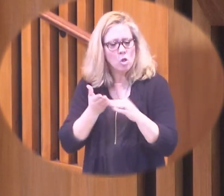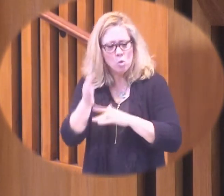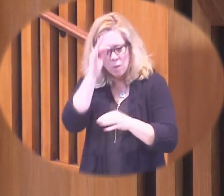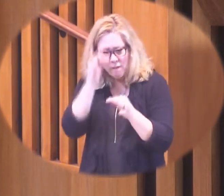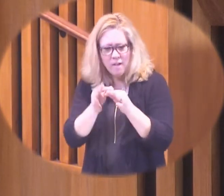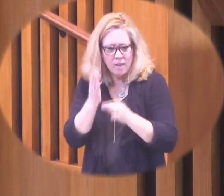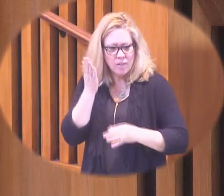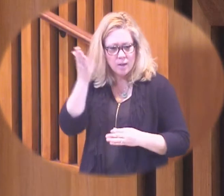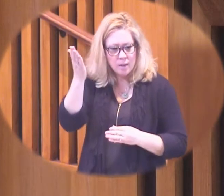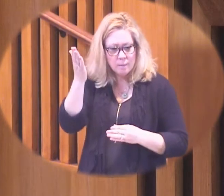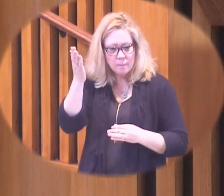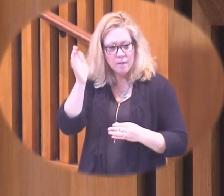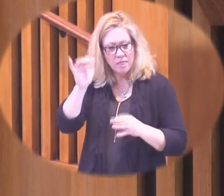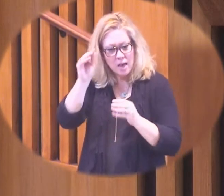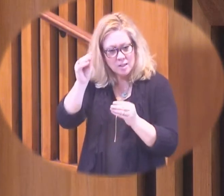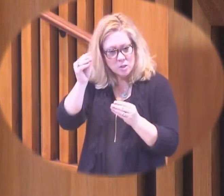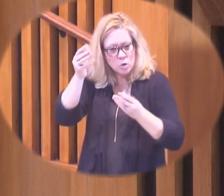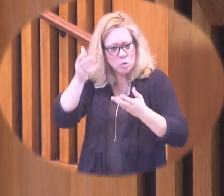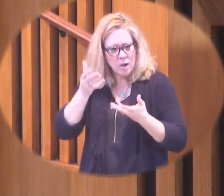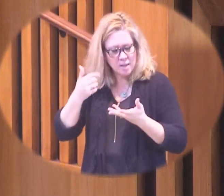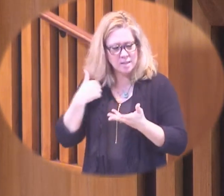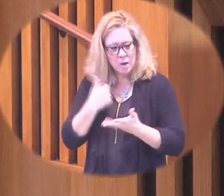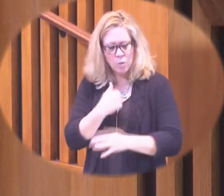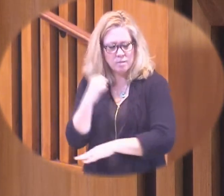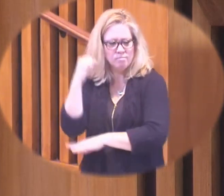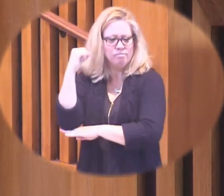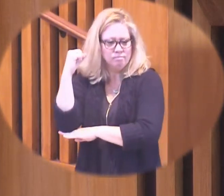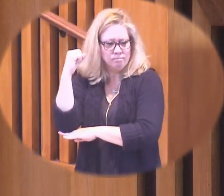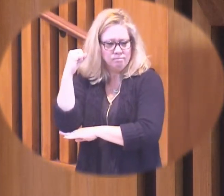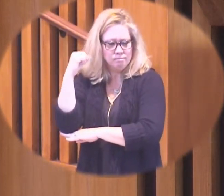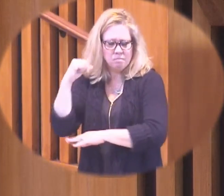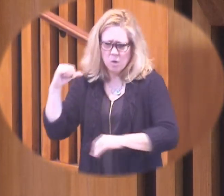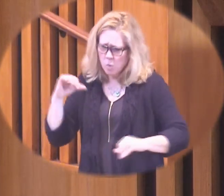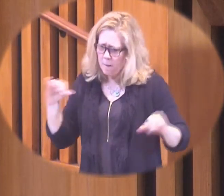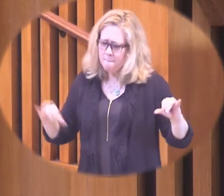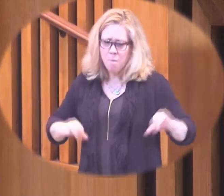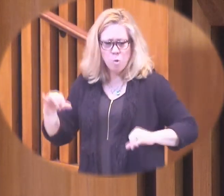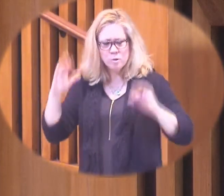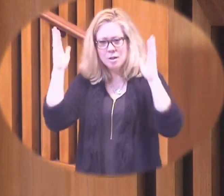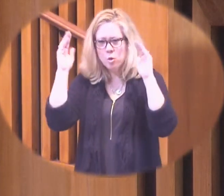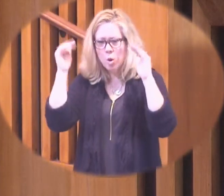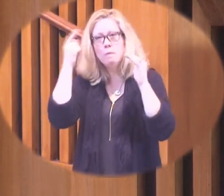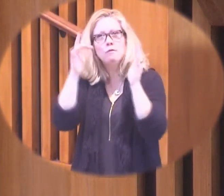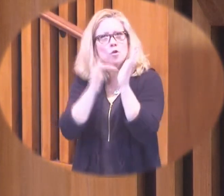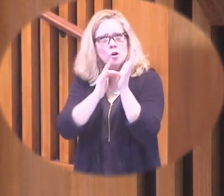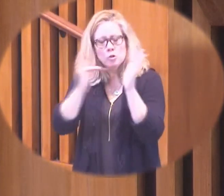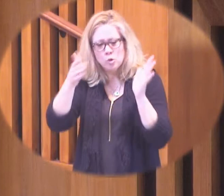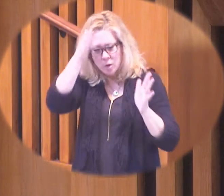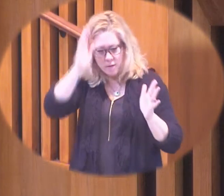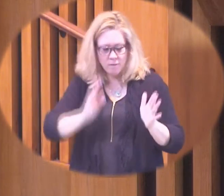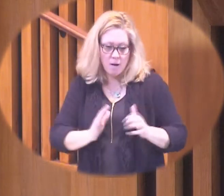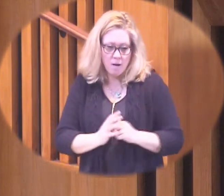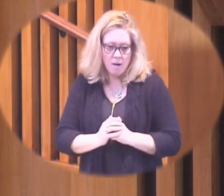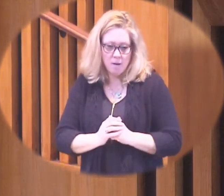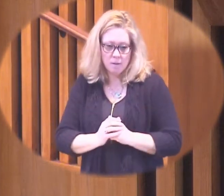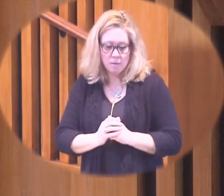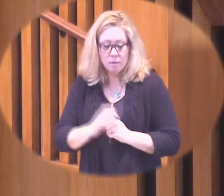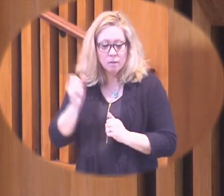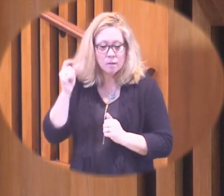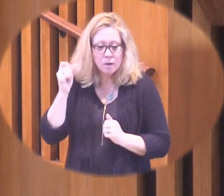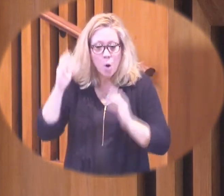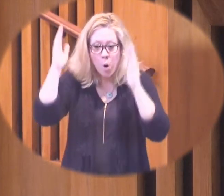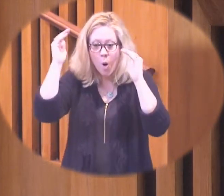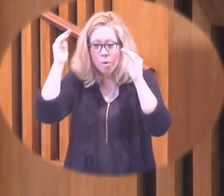to this grace in which we stand, and we boast in hope for the glory of God. And hope does not